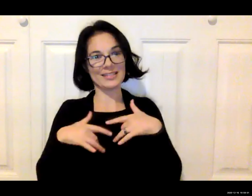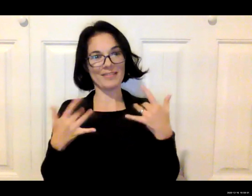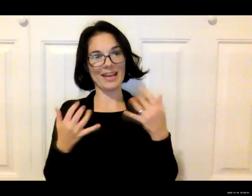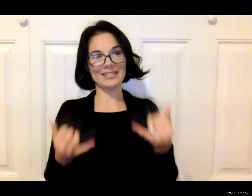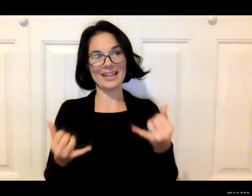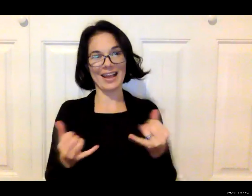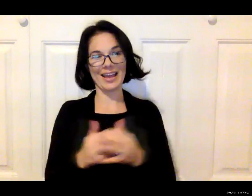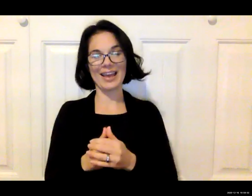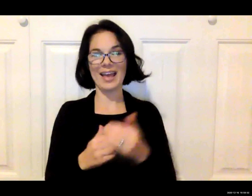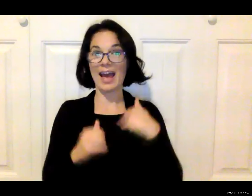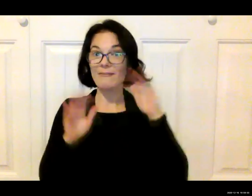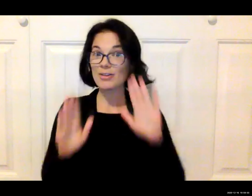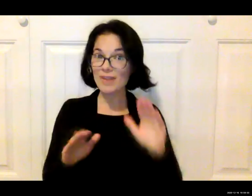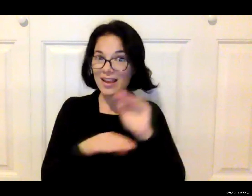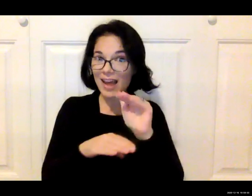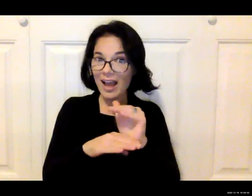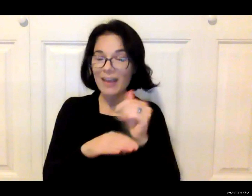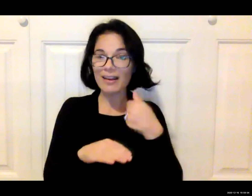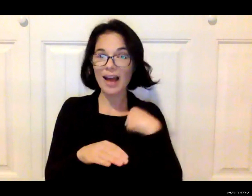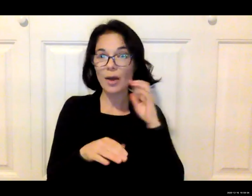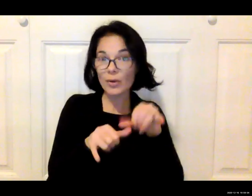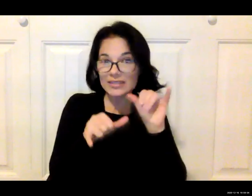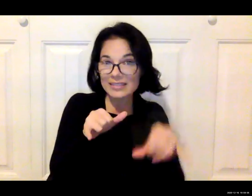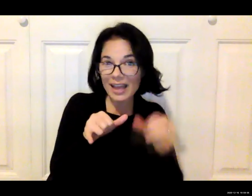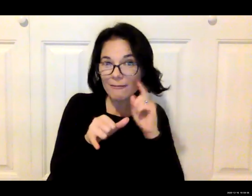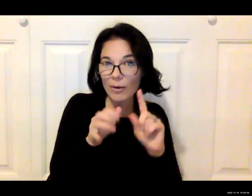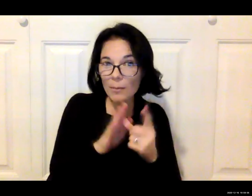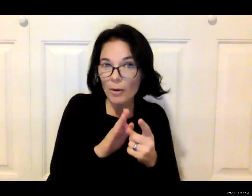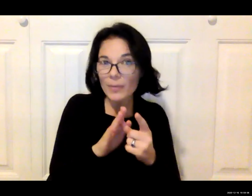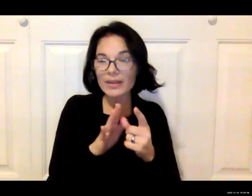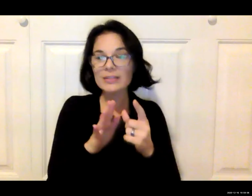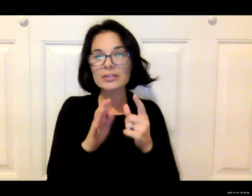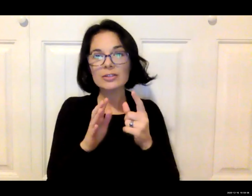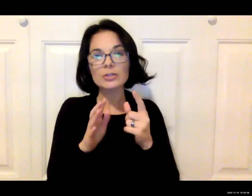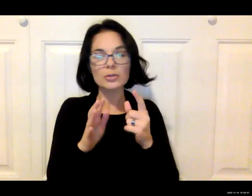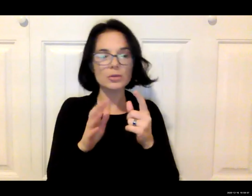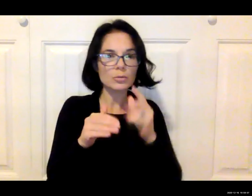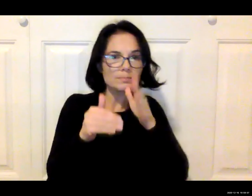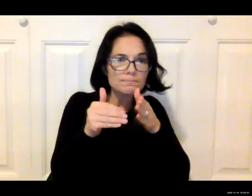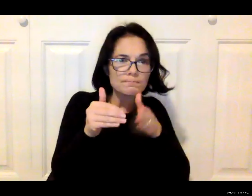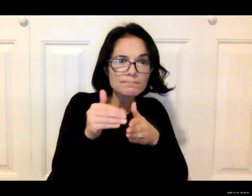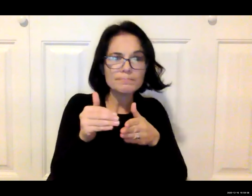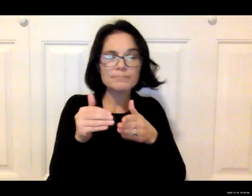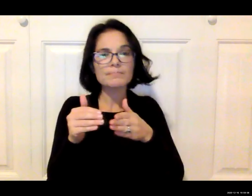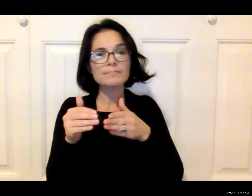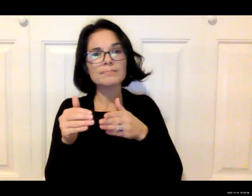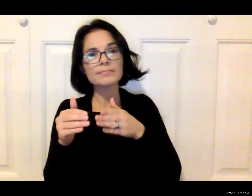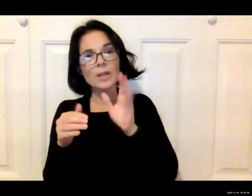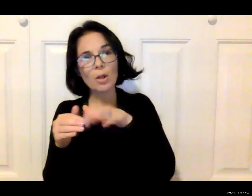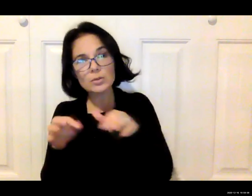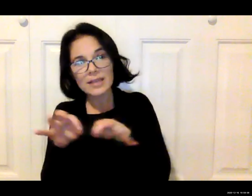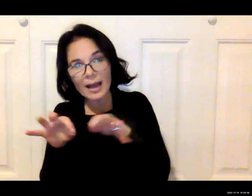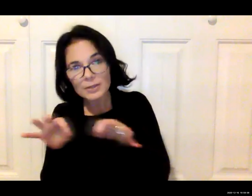wonderful night. I'll stay on to just wind down the closed captioning, and feel free